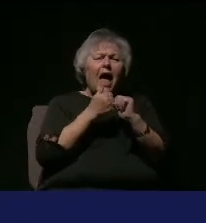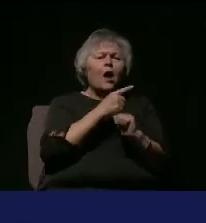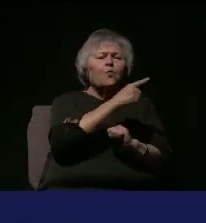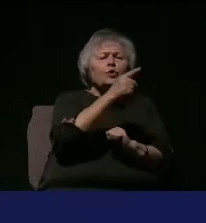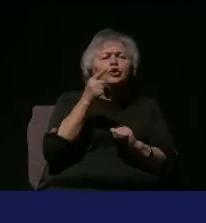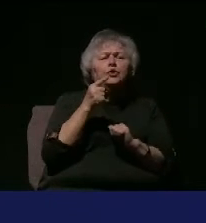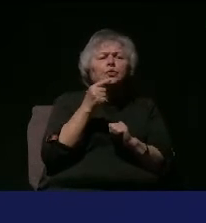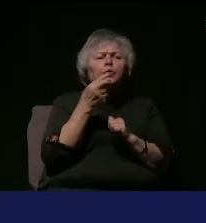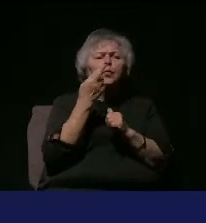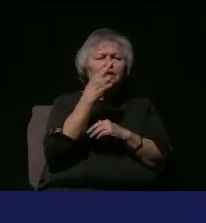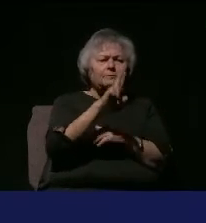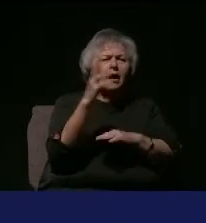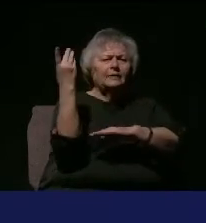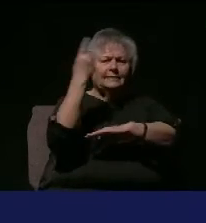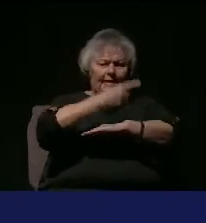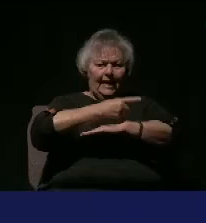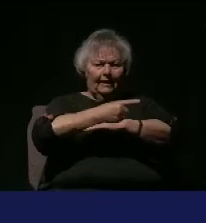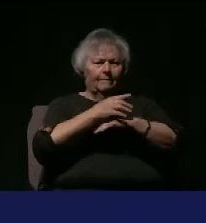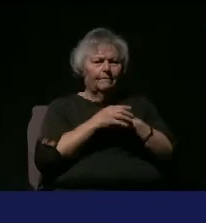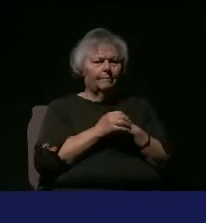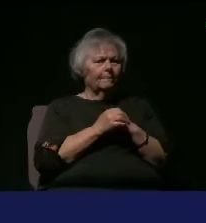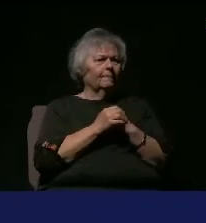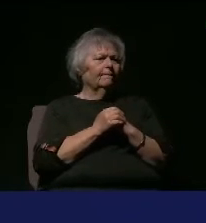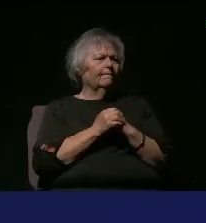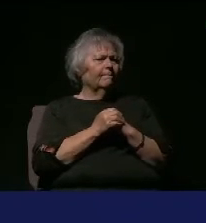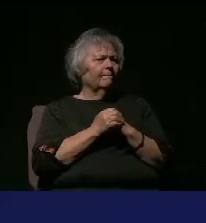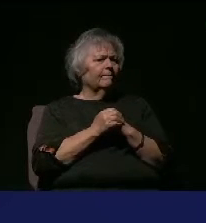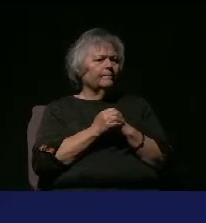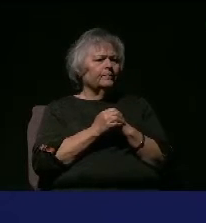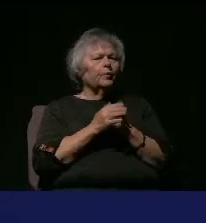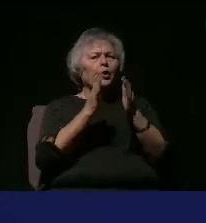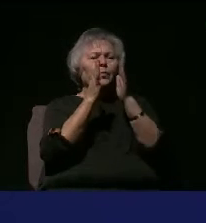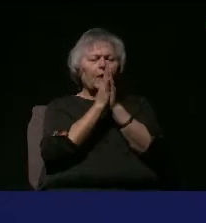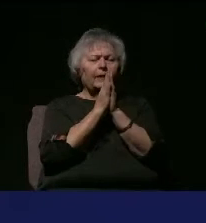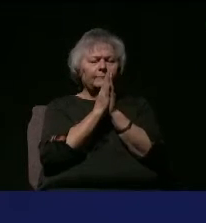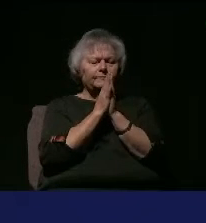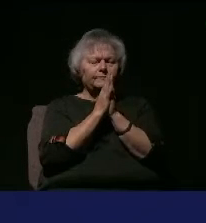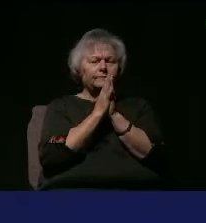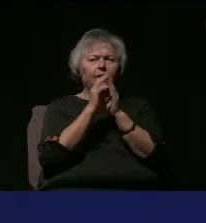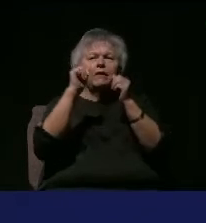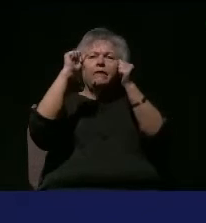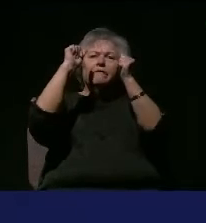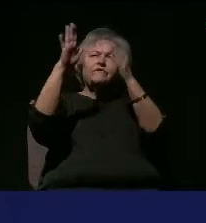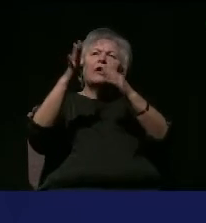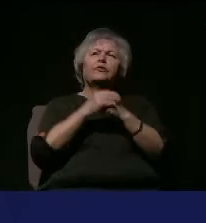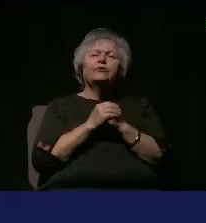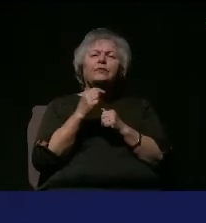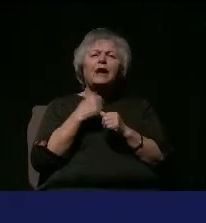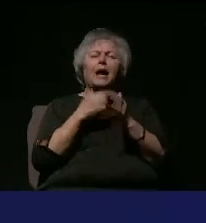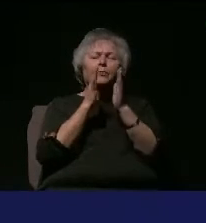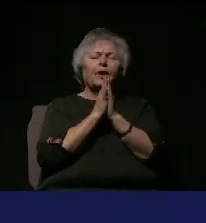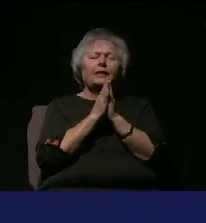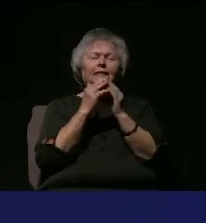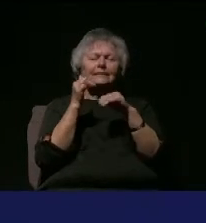listen to our praise band play again, and I want us to pray together first. Father, I pray in these